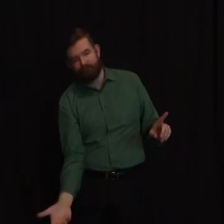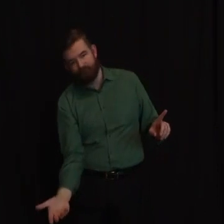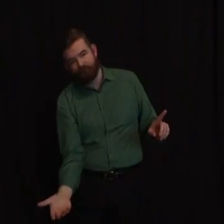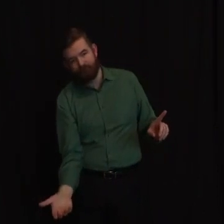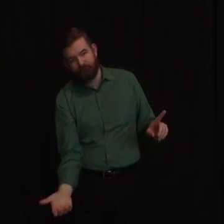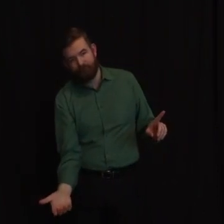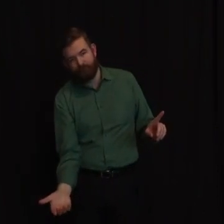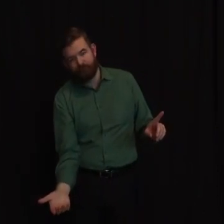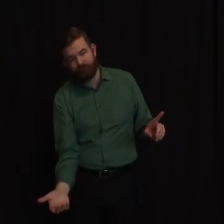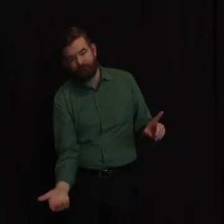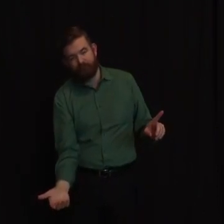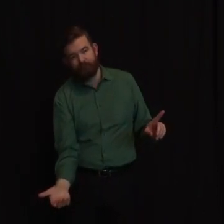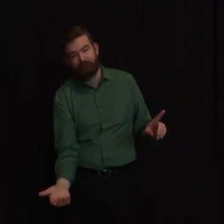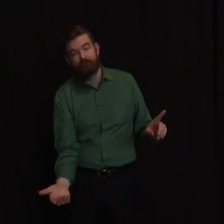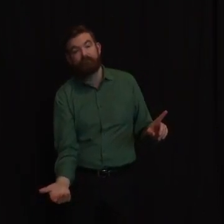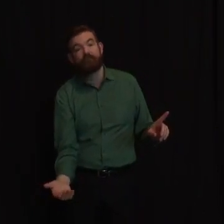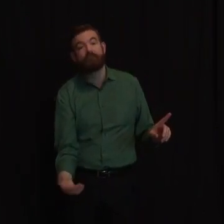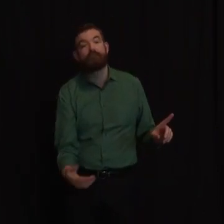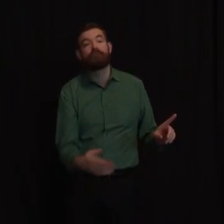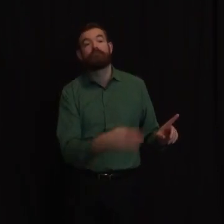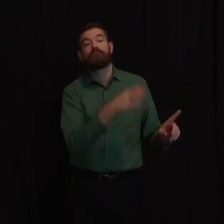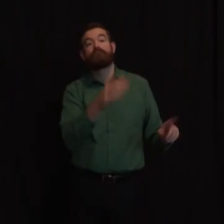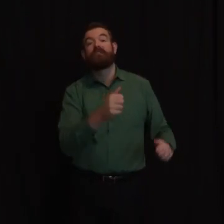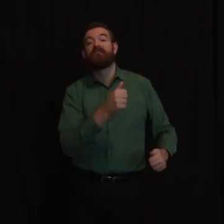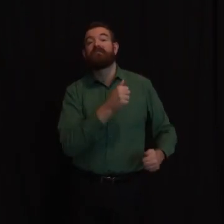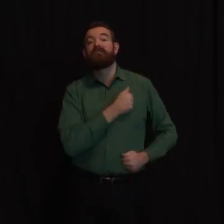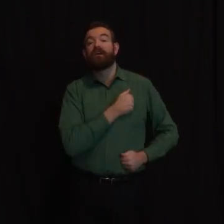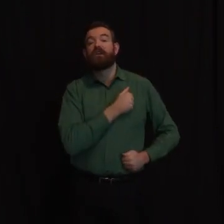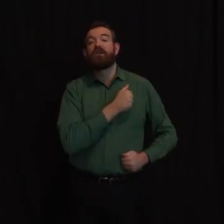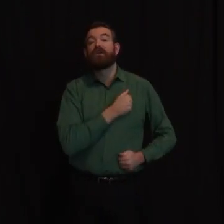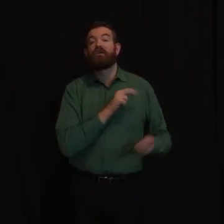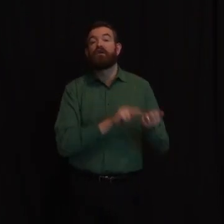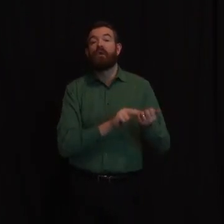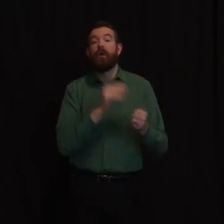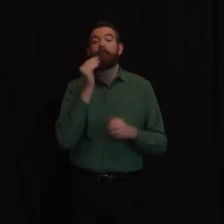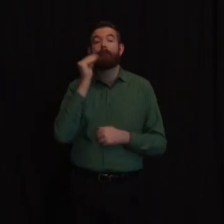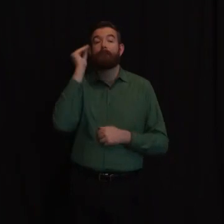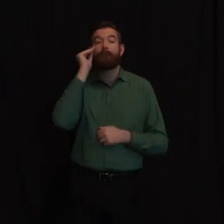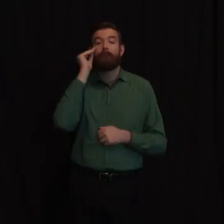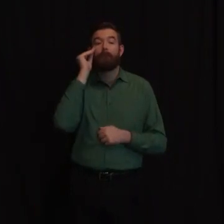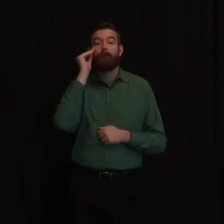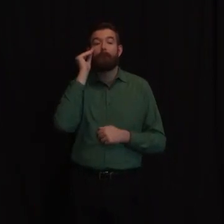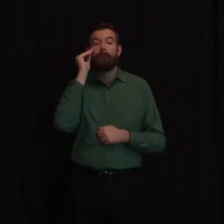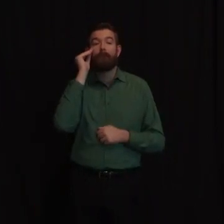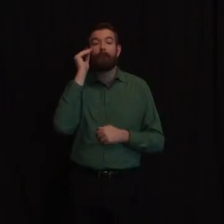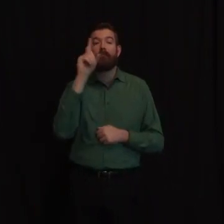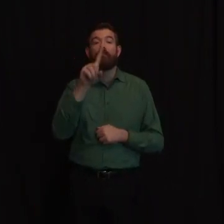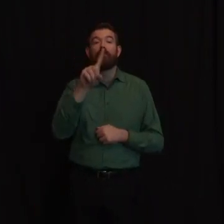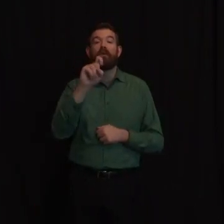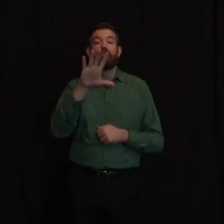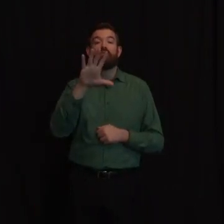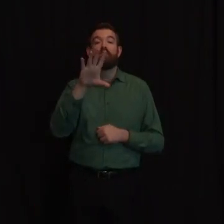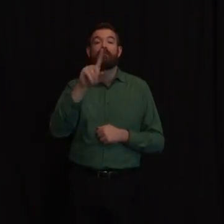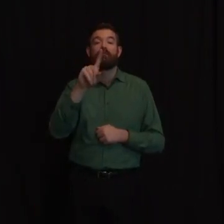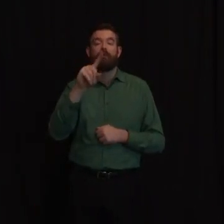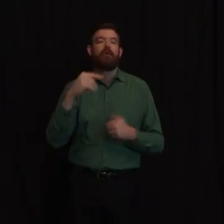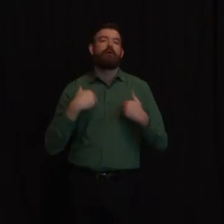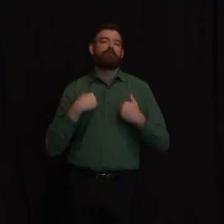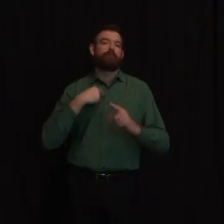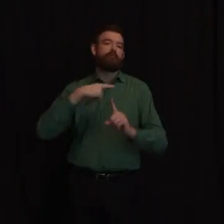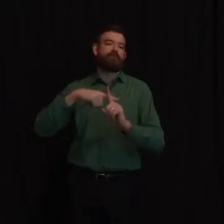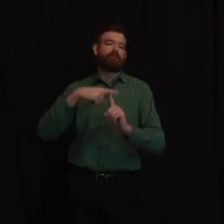New Jersey Veterans Home census right now is 787. 151 have tested positive, and they have